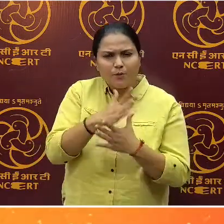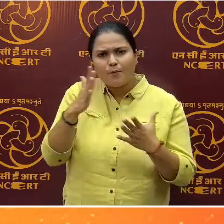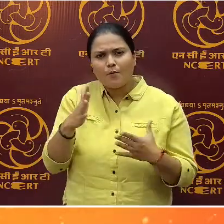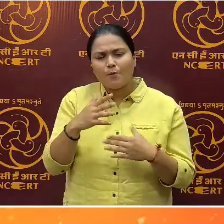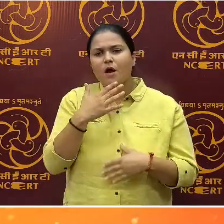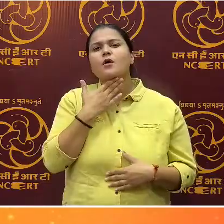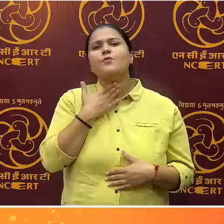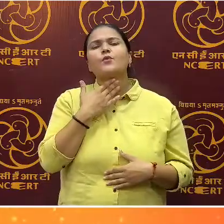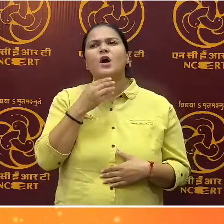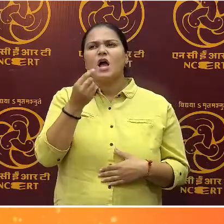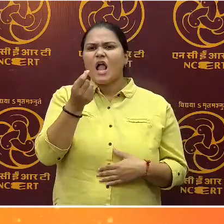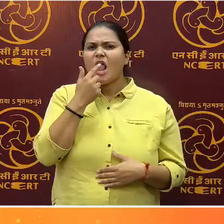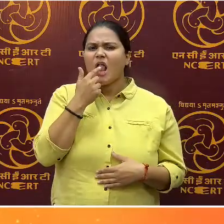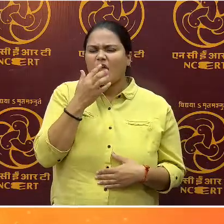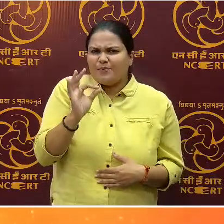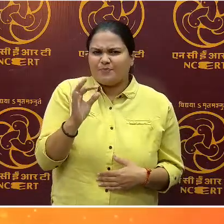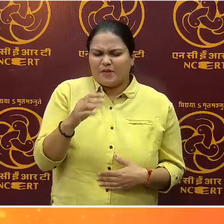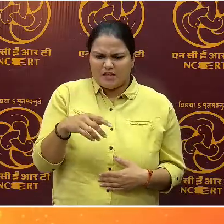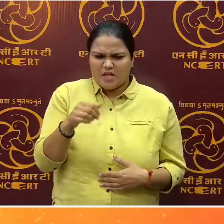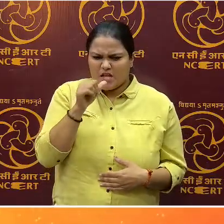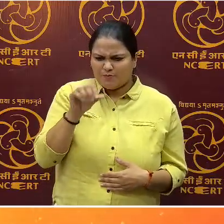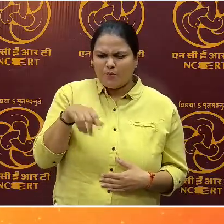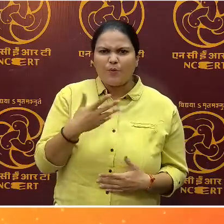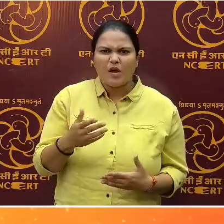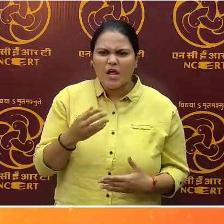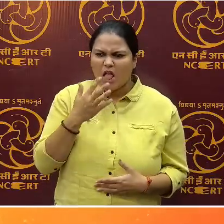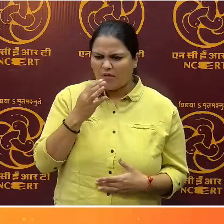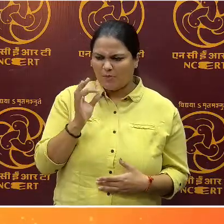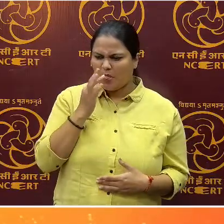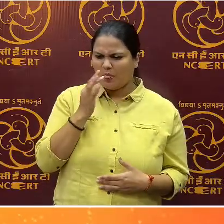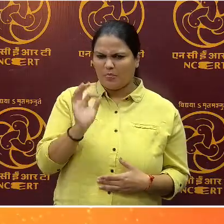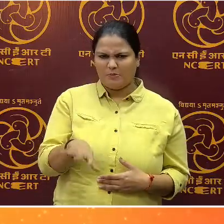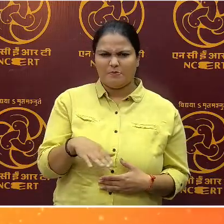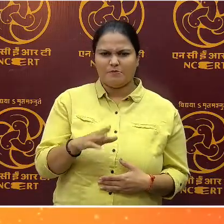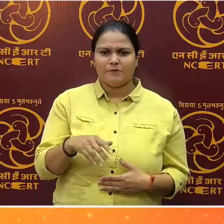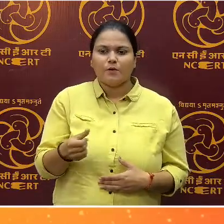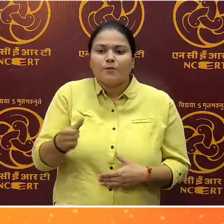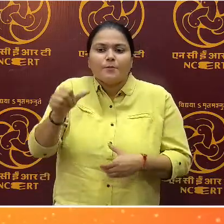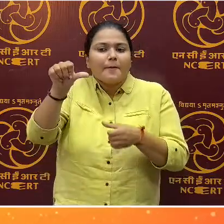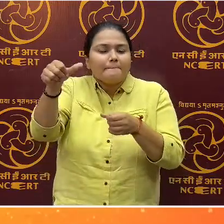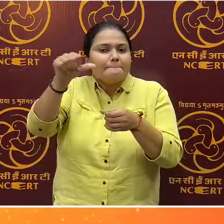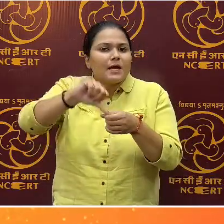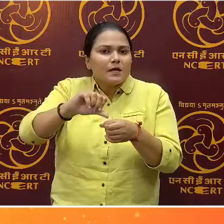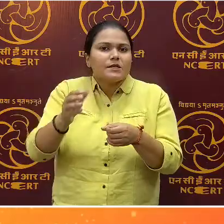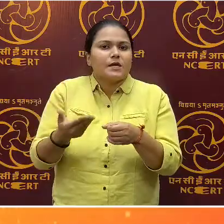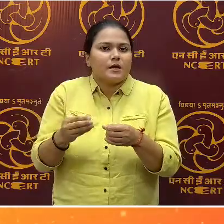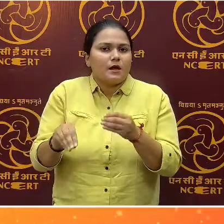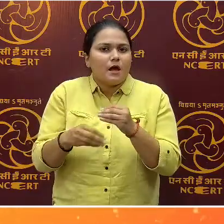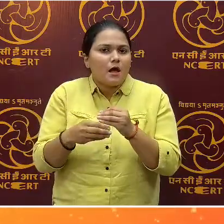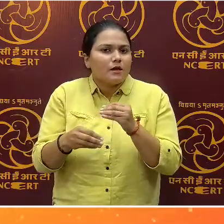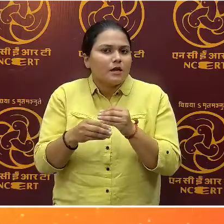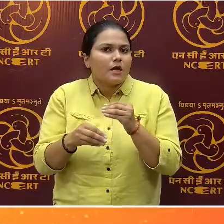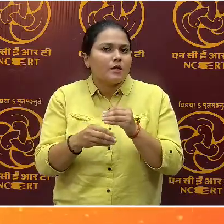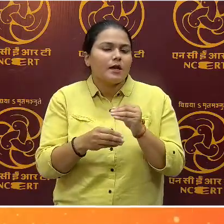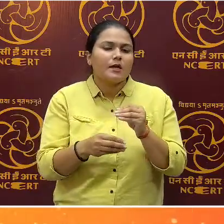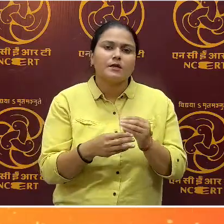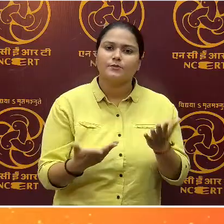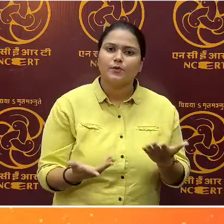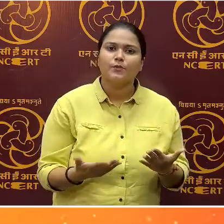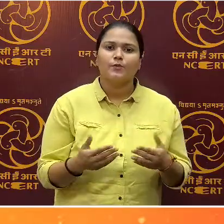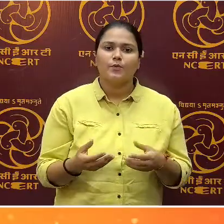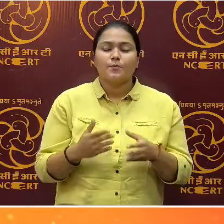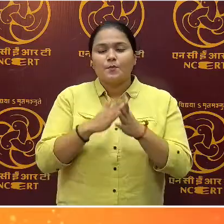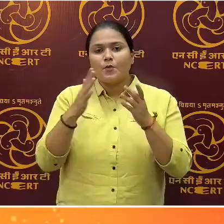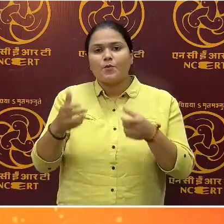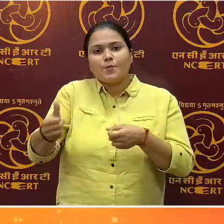salt, and it's not tasty. What do? We add more of water to it, Yes. So adding more of